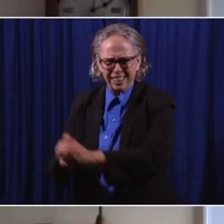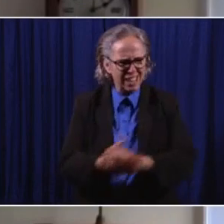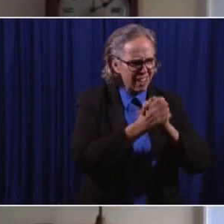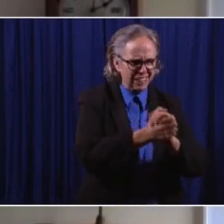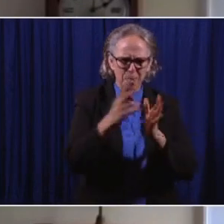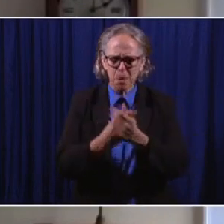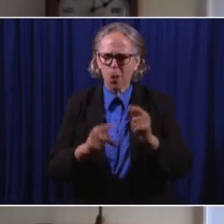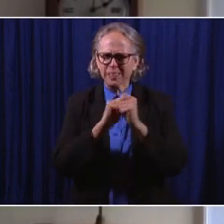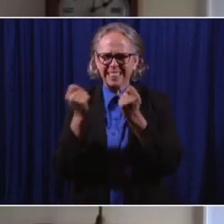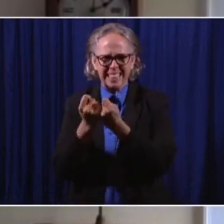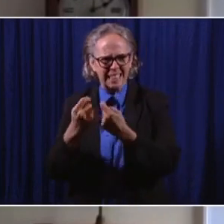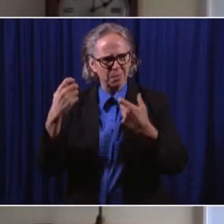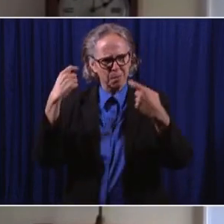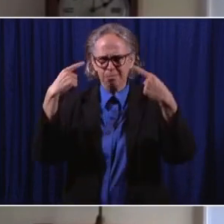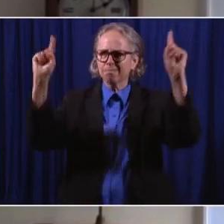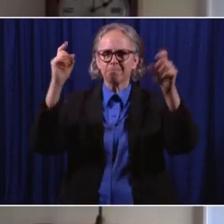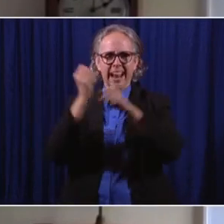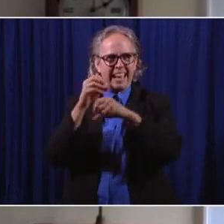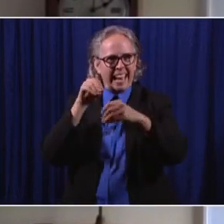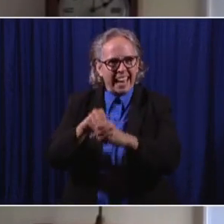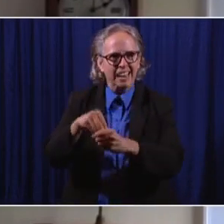year. I